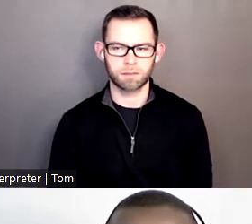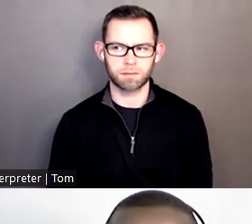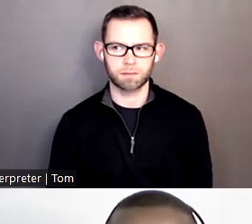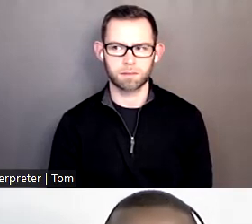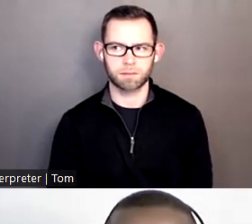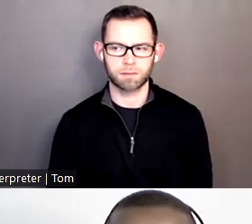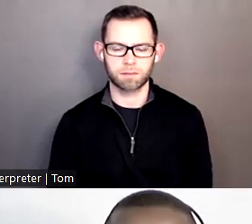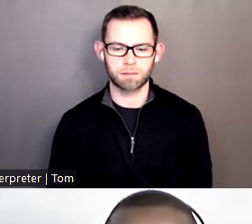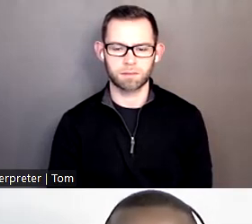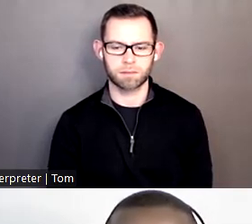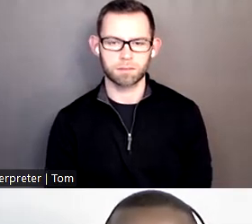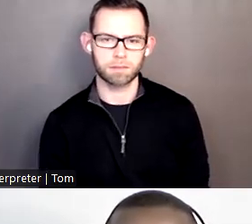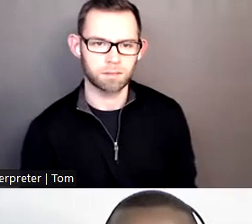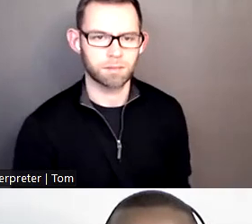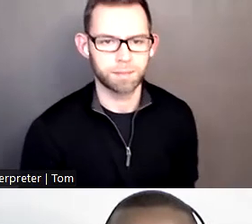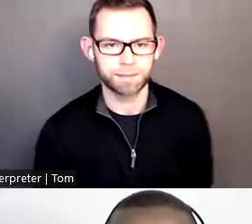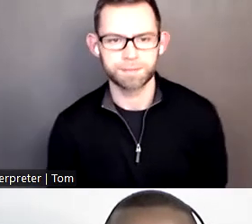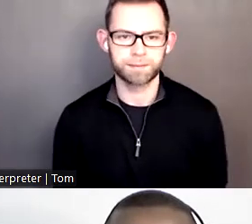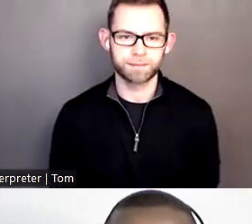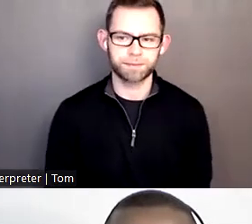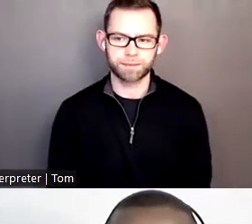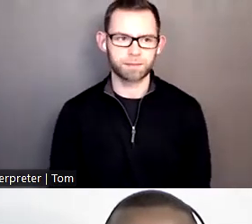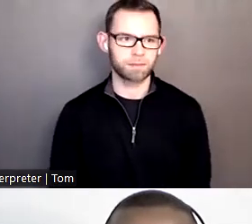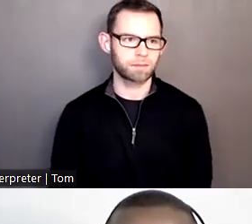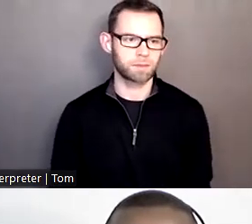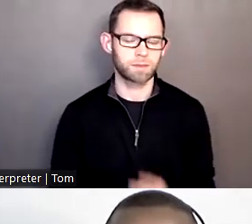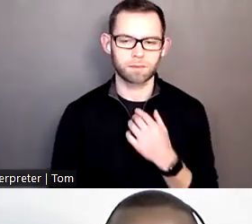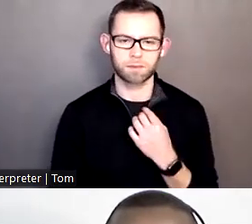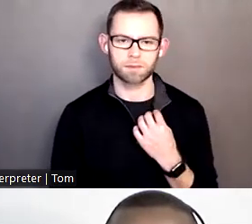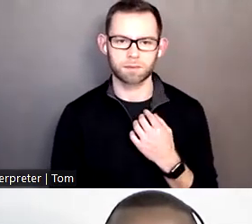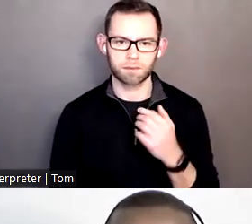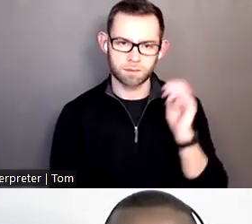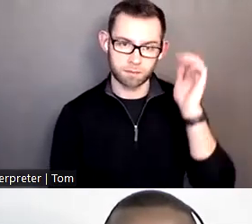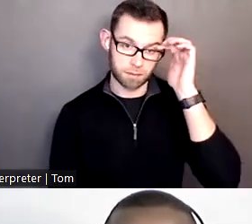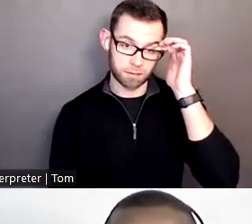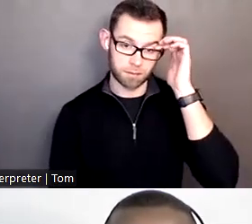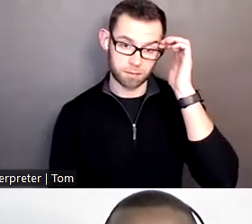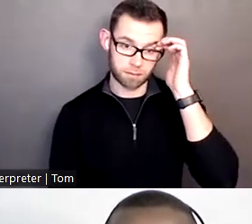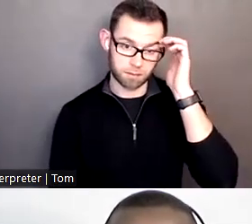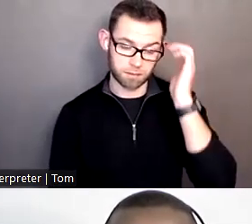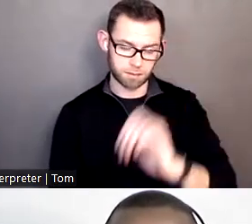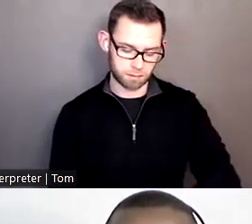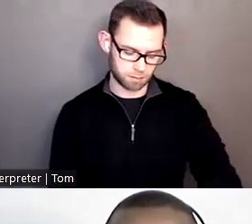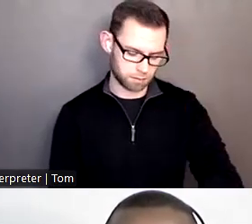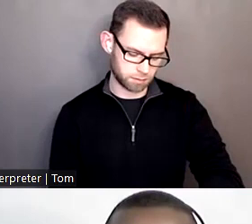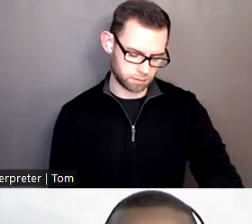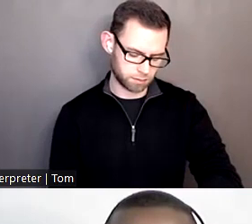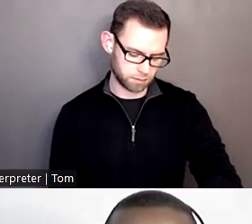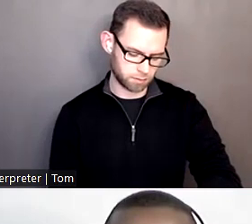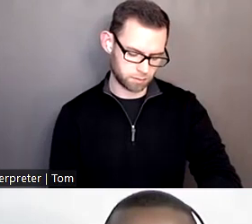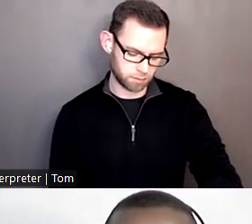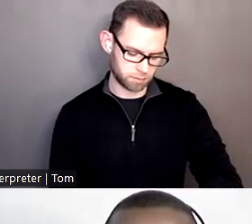and make sure that you're saving the recording to your computer, so local.